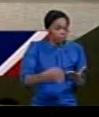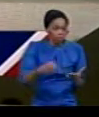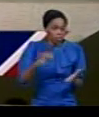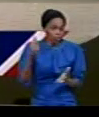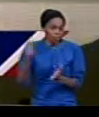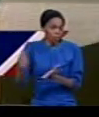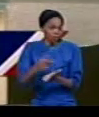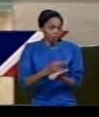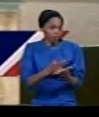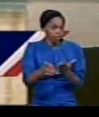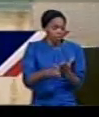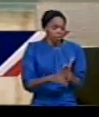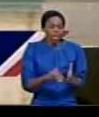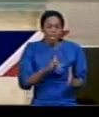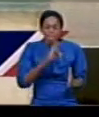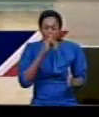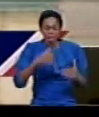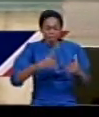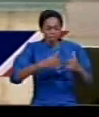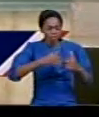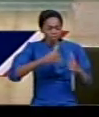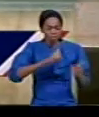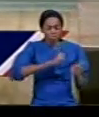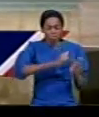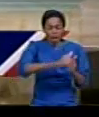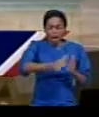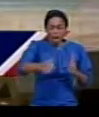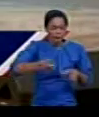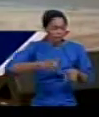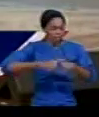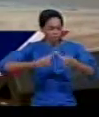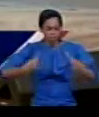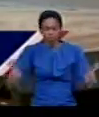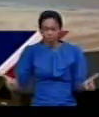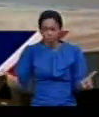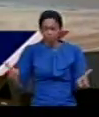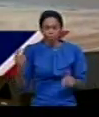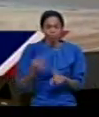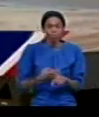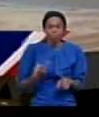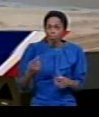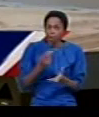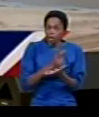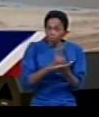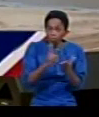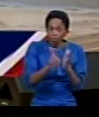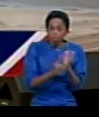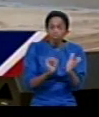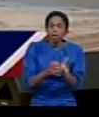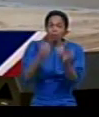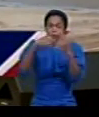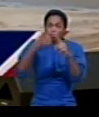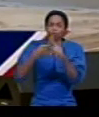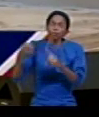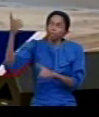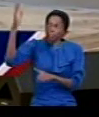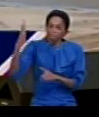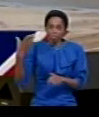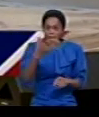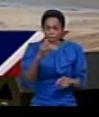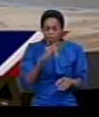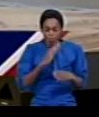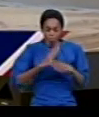so far away from the godliness that is the produce from heaven. There is a gulf